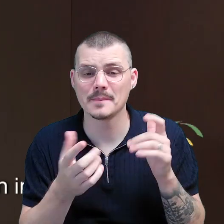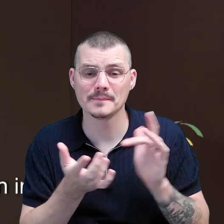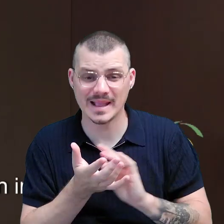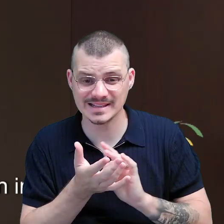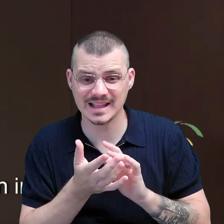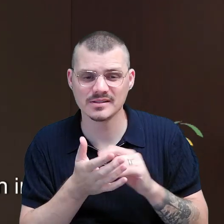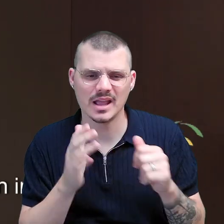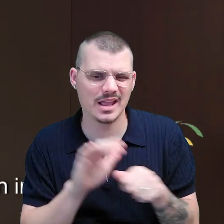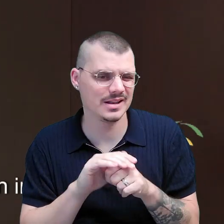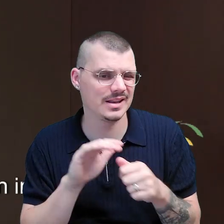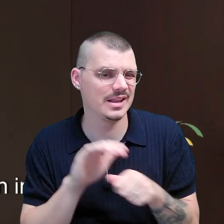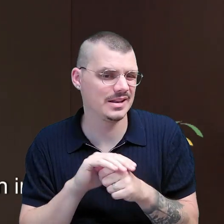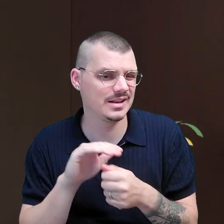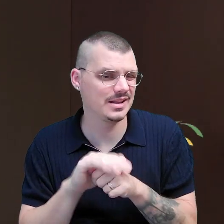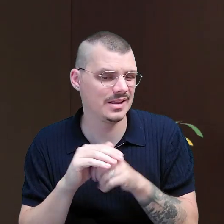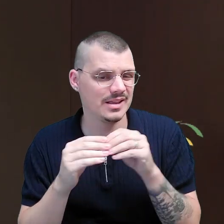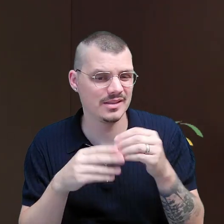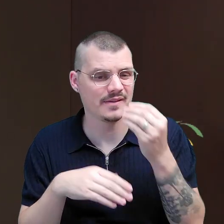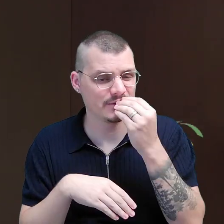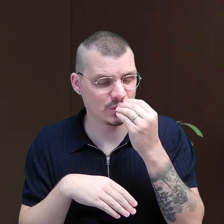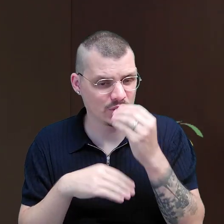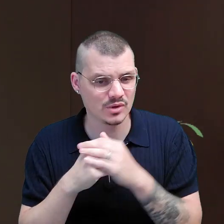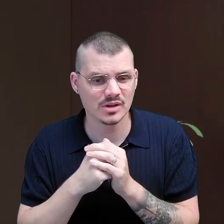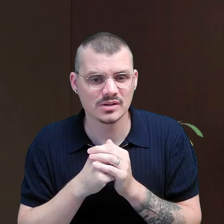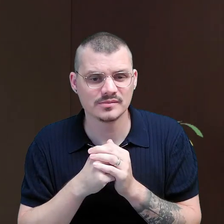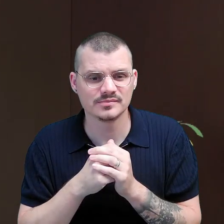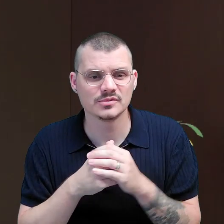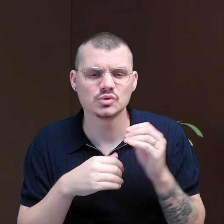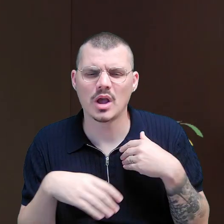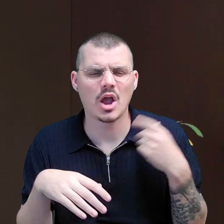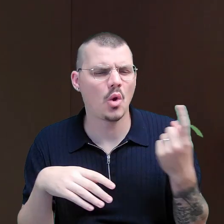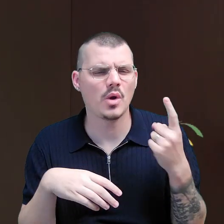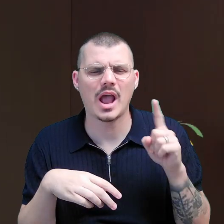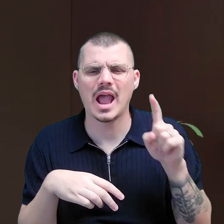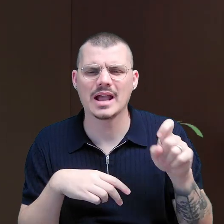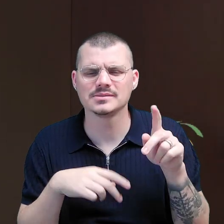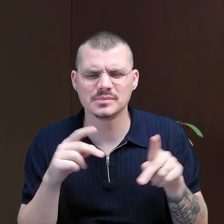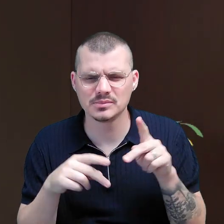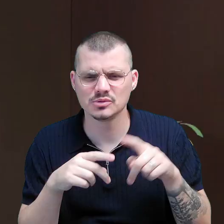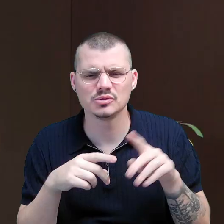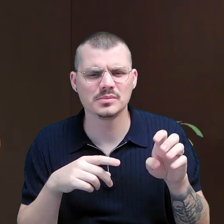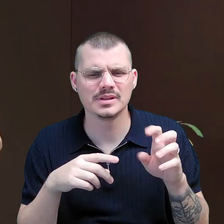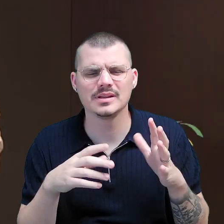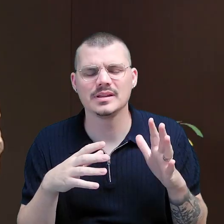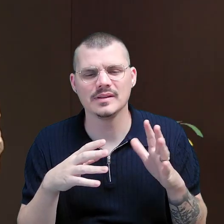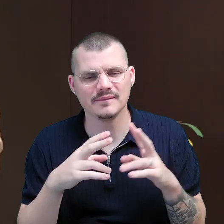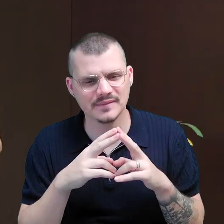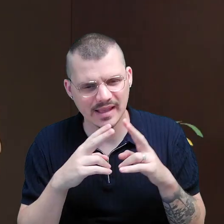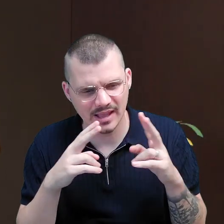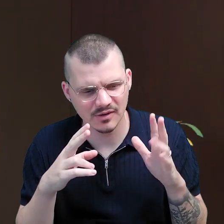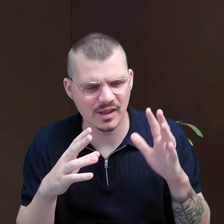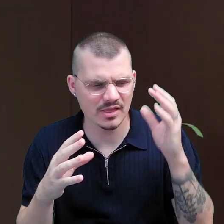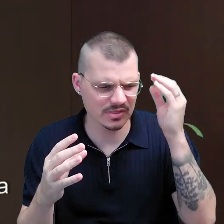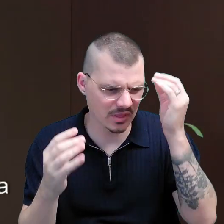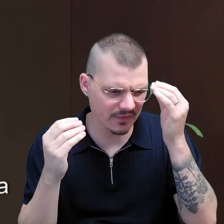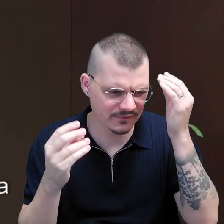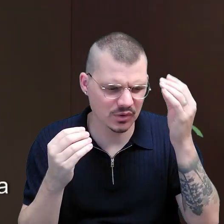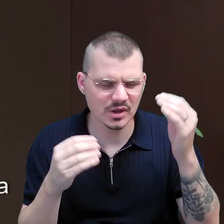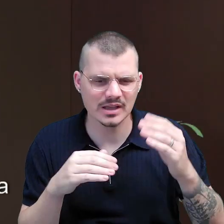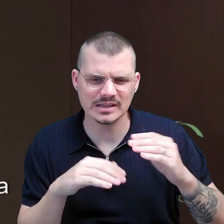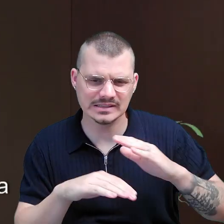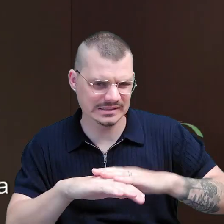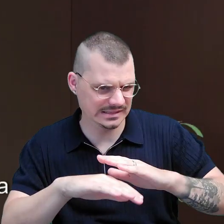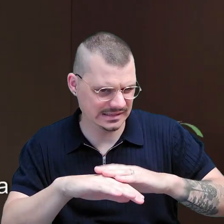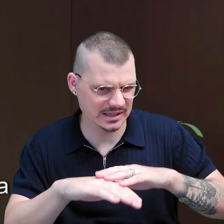effects from medicines being hidden in their food. So I always ask people to be very, very thoughtful